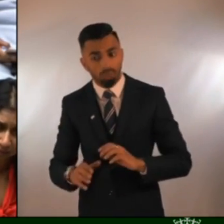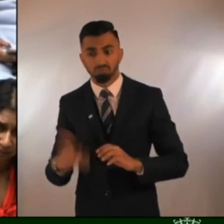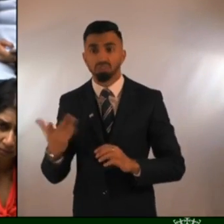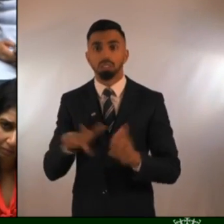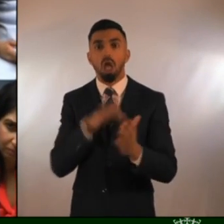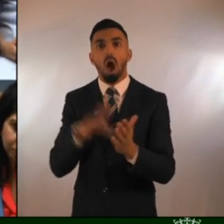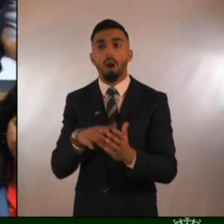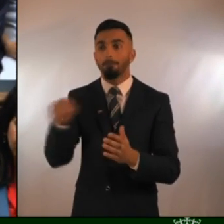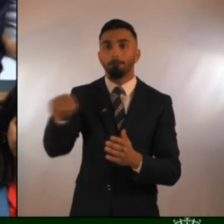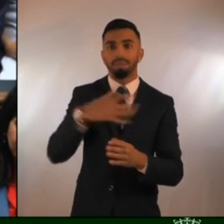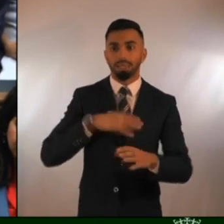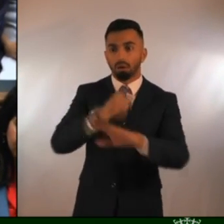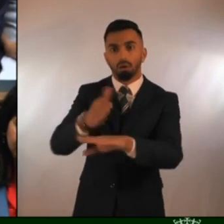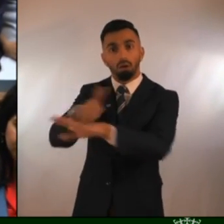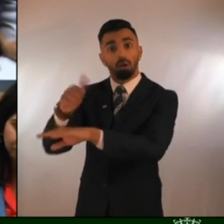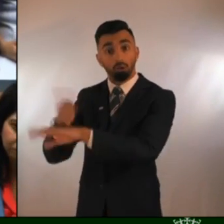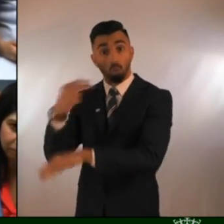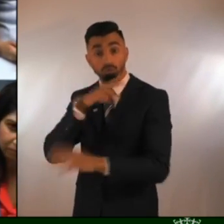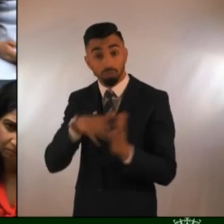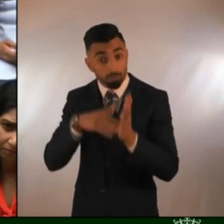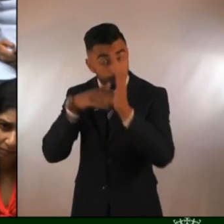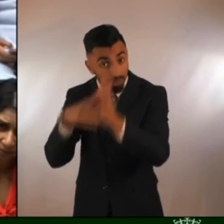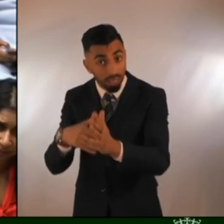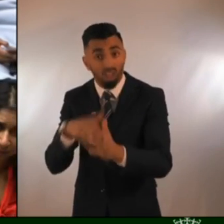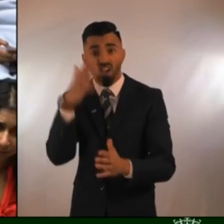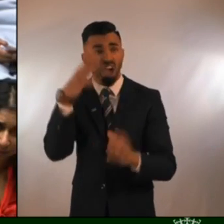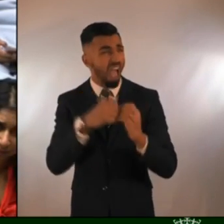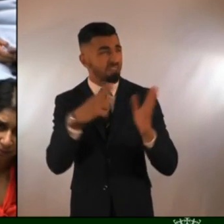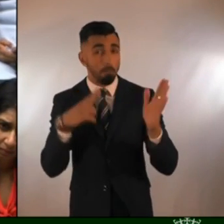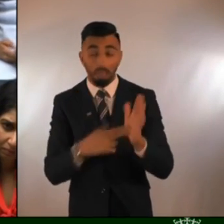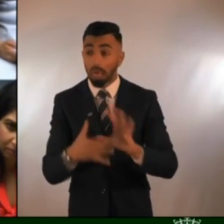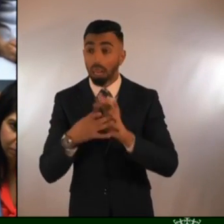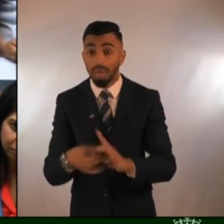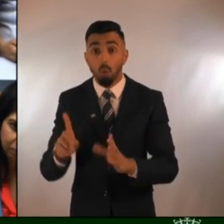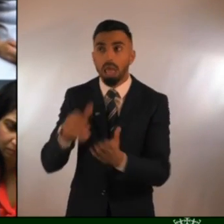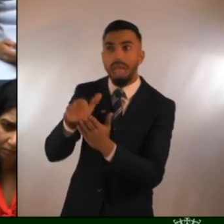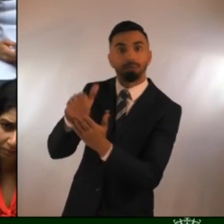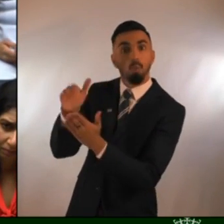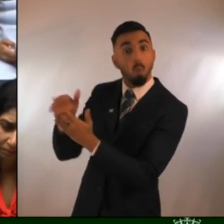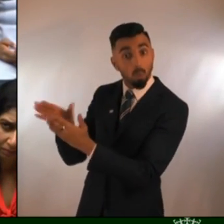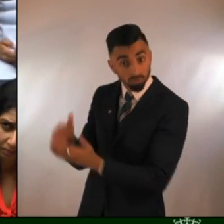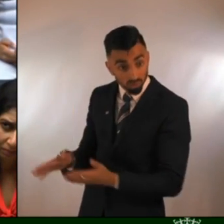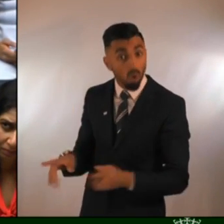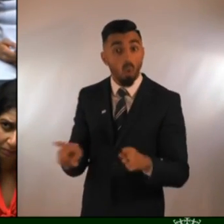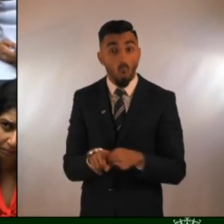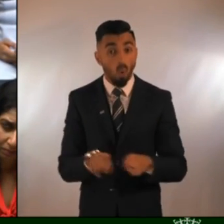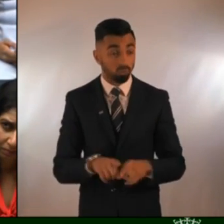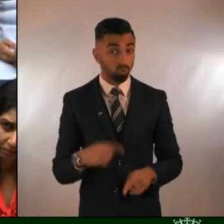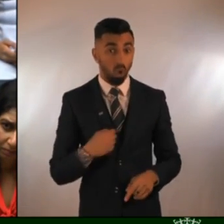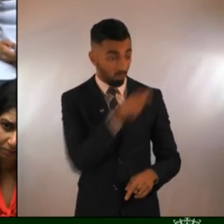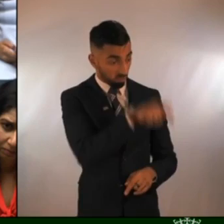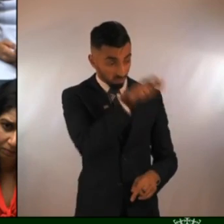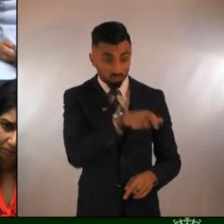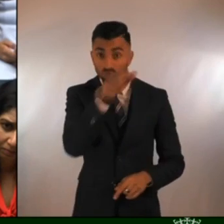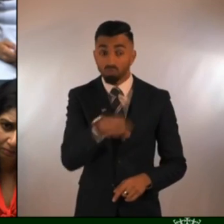British Library business support, £5 billion of new export loans for business, and dedicated trade envoys representing the North,